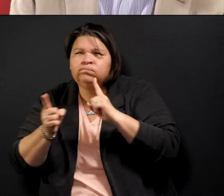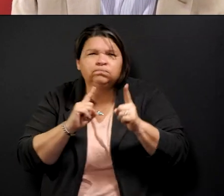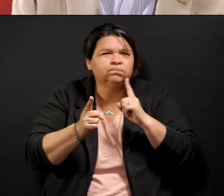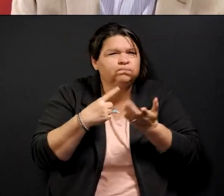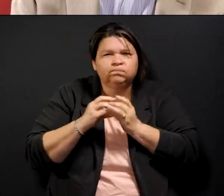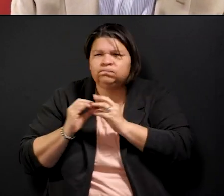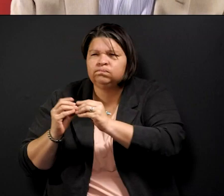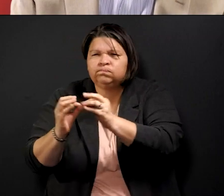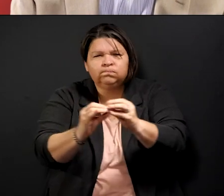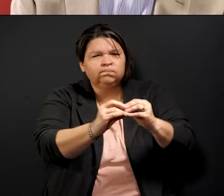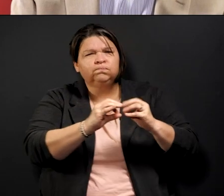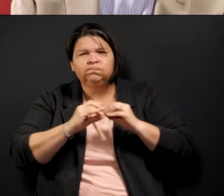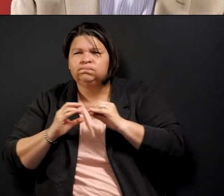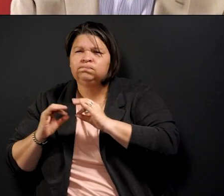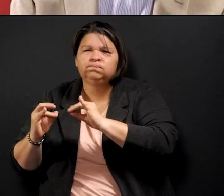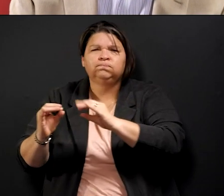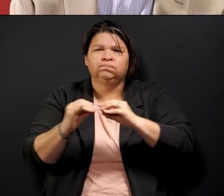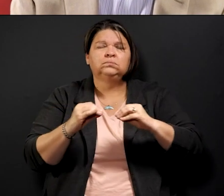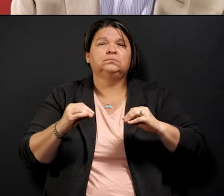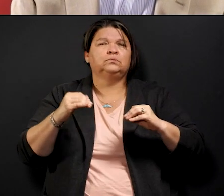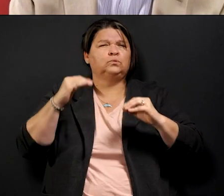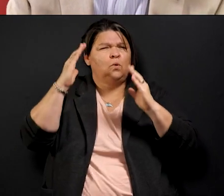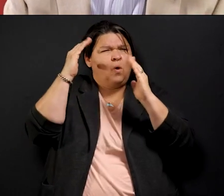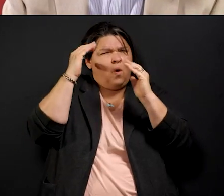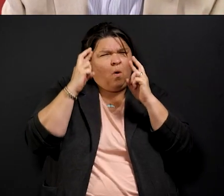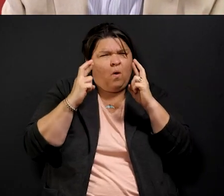up with a very, very